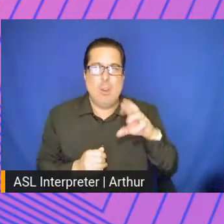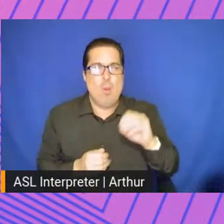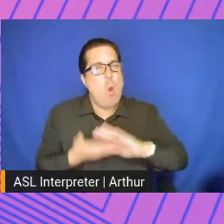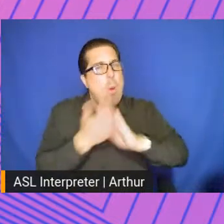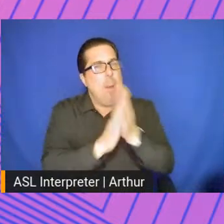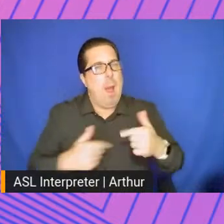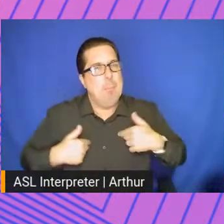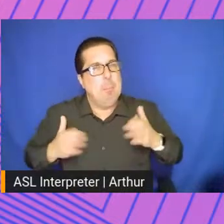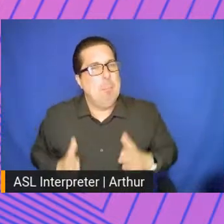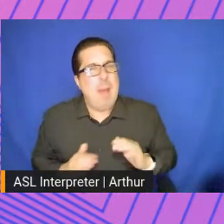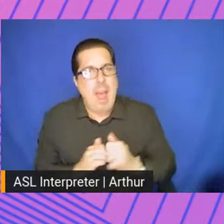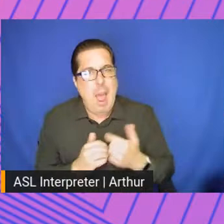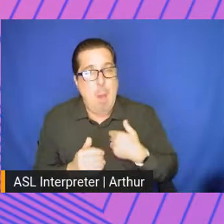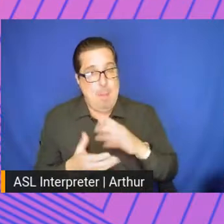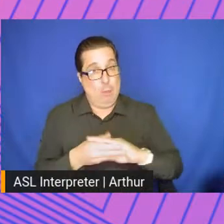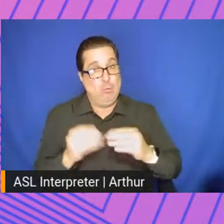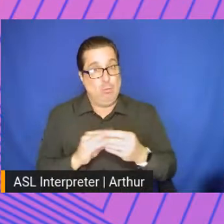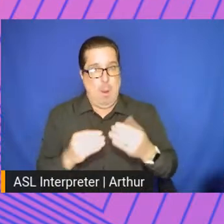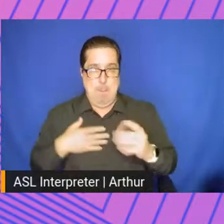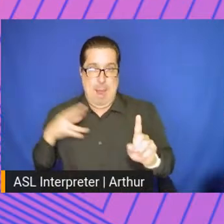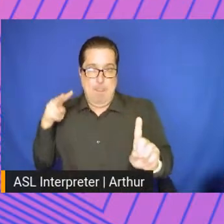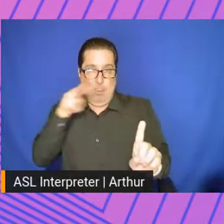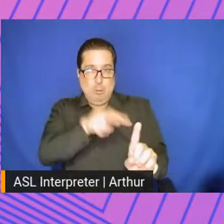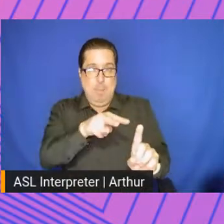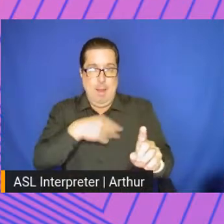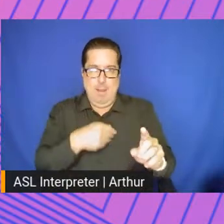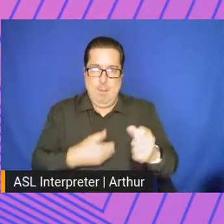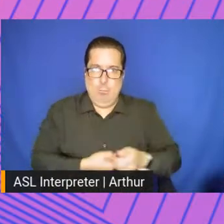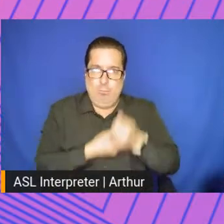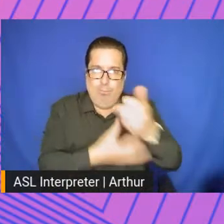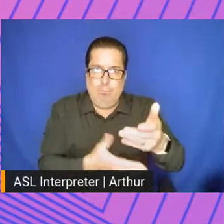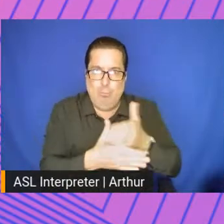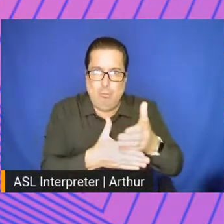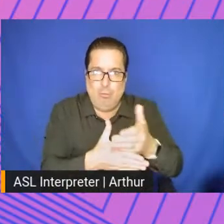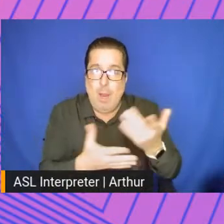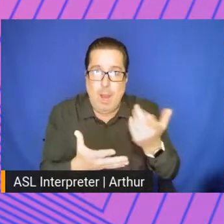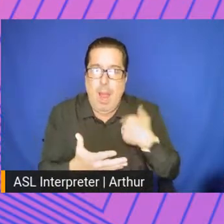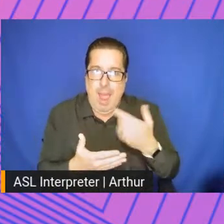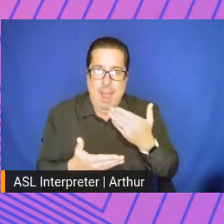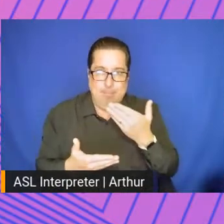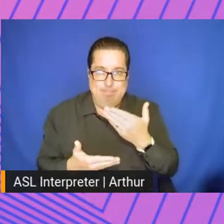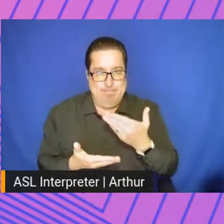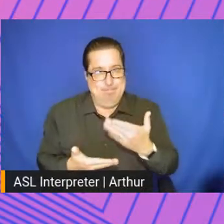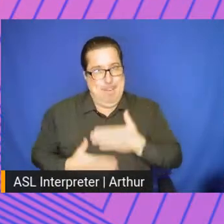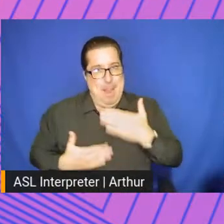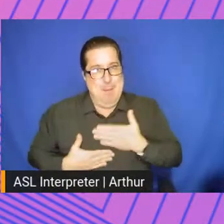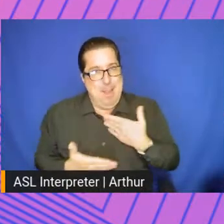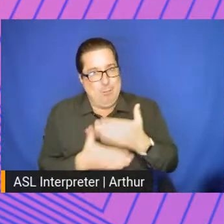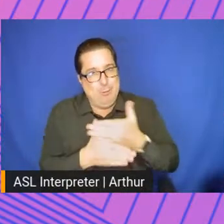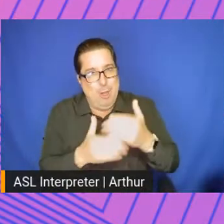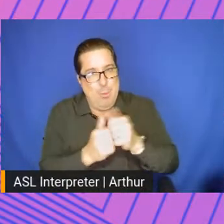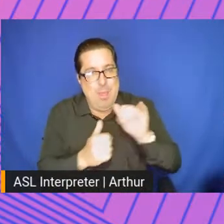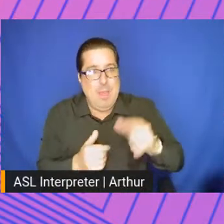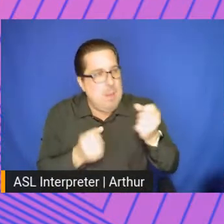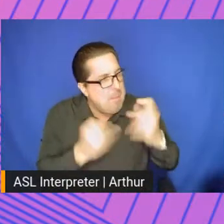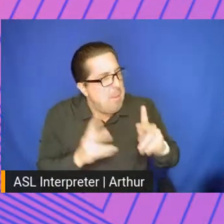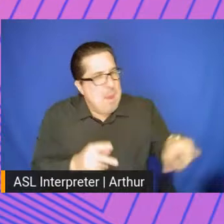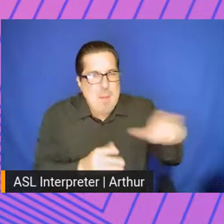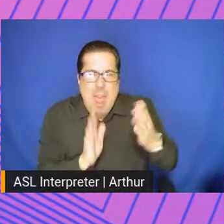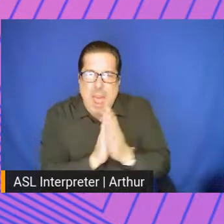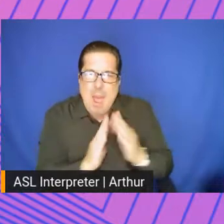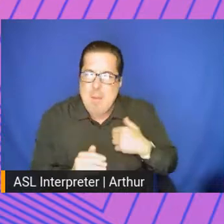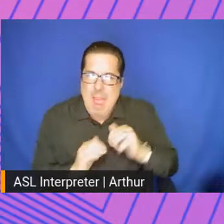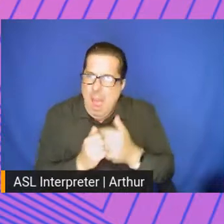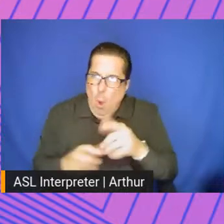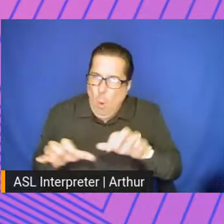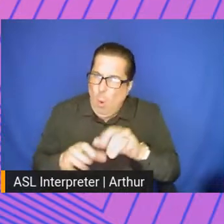perspective. And I'm glad I get the opportunity to share it because I have had a couple of people reach out to me online and ask me how it actually happened.